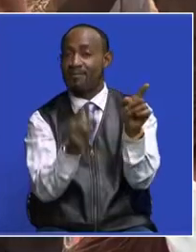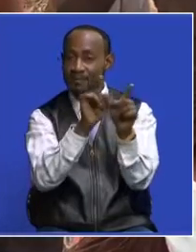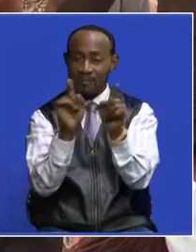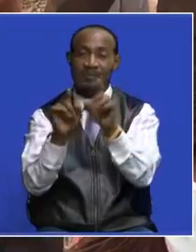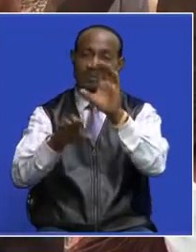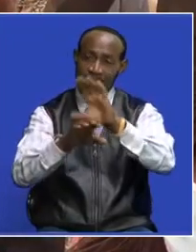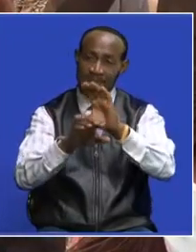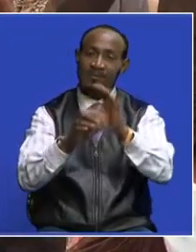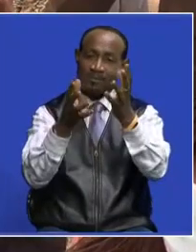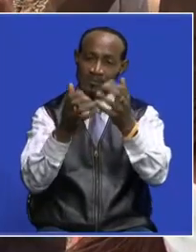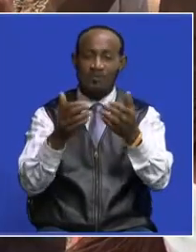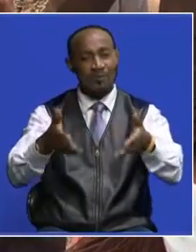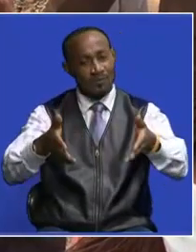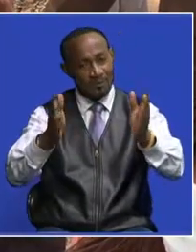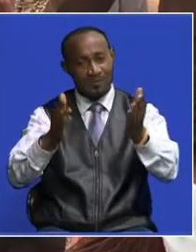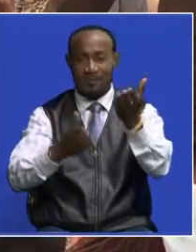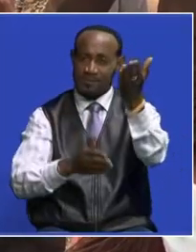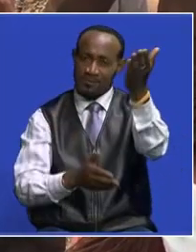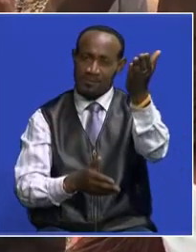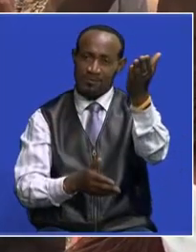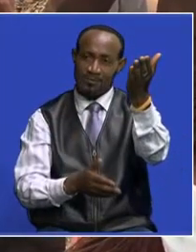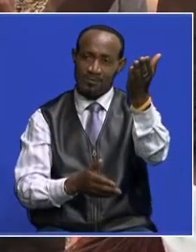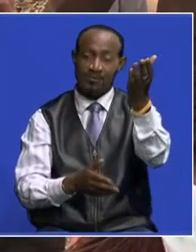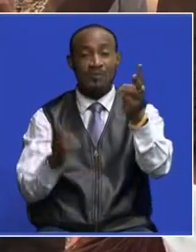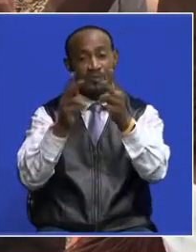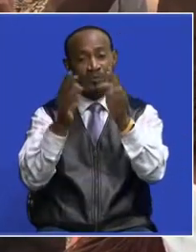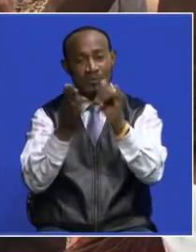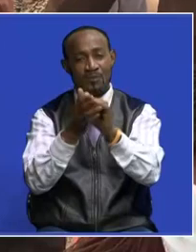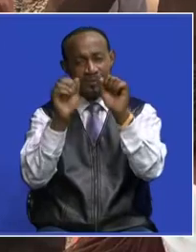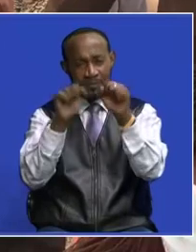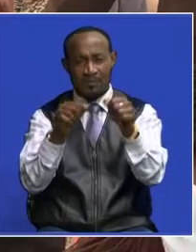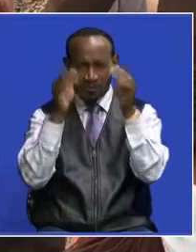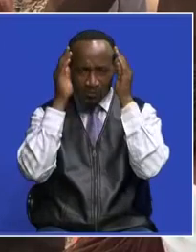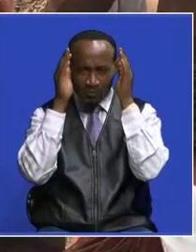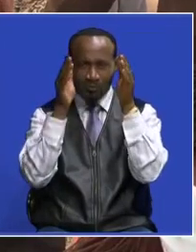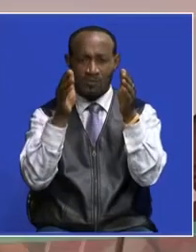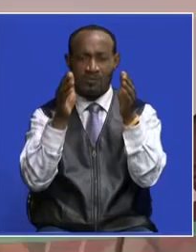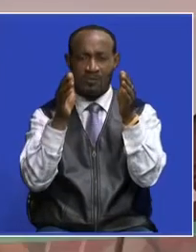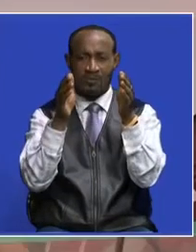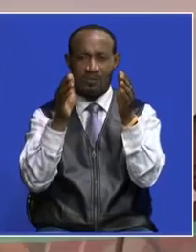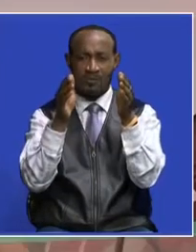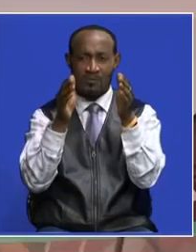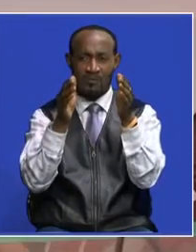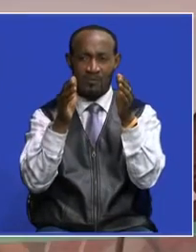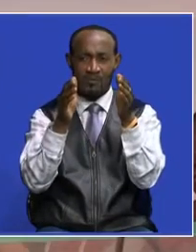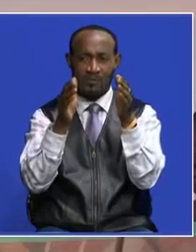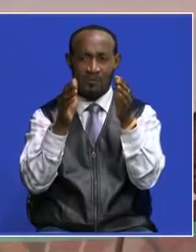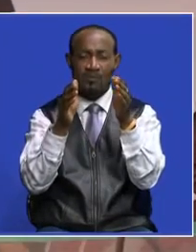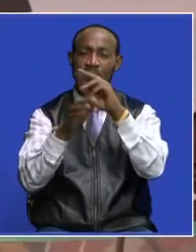we want to release her so that she concentrates on her new